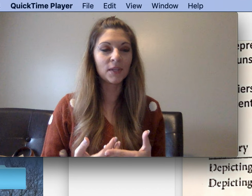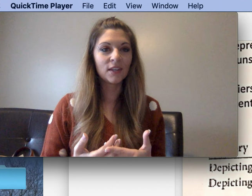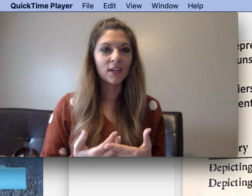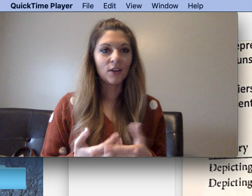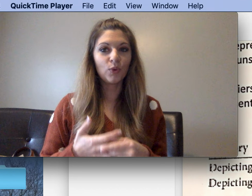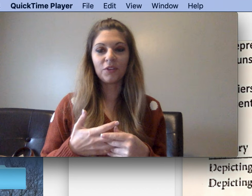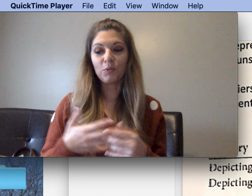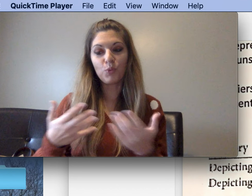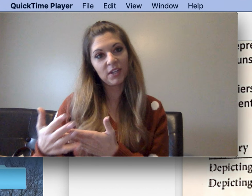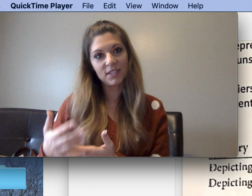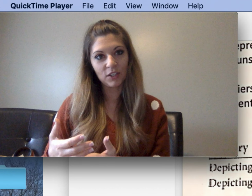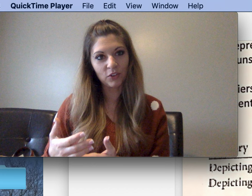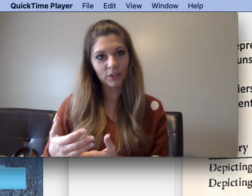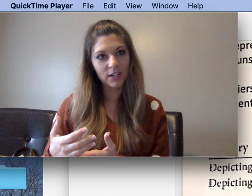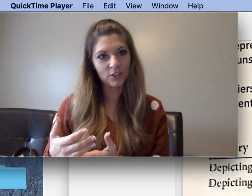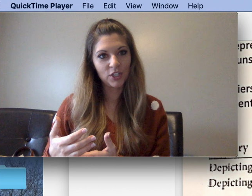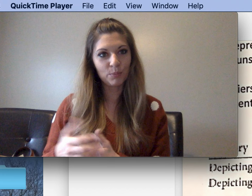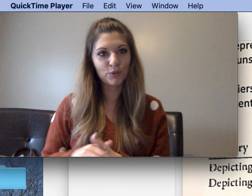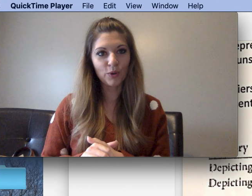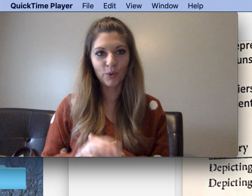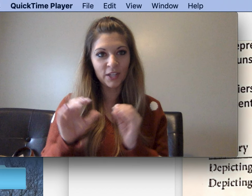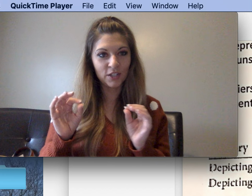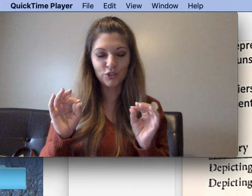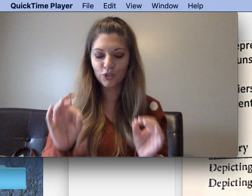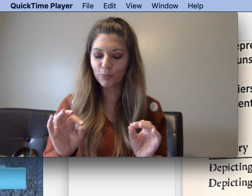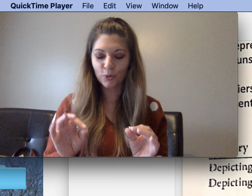time within a singular hand shape.